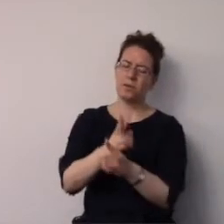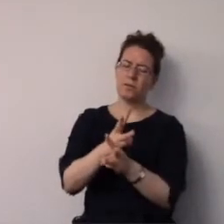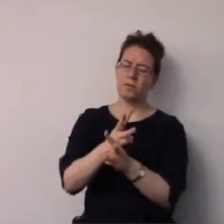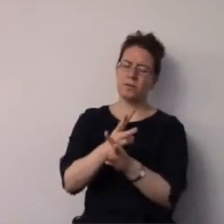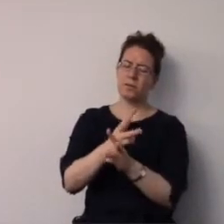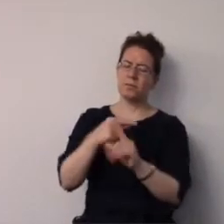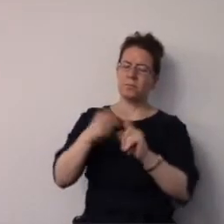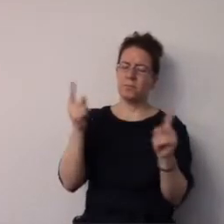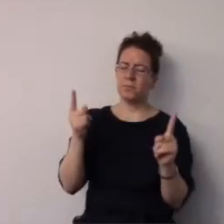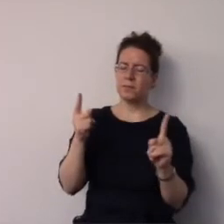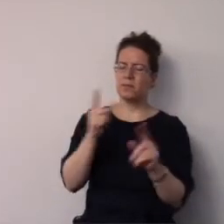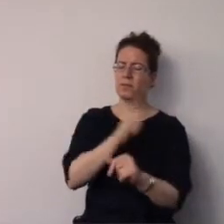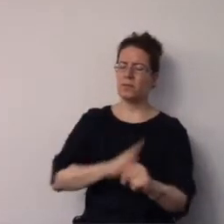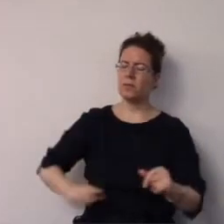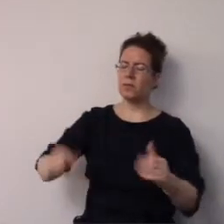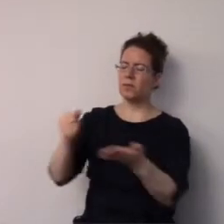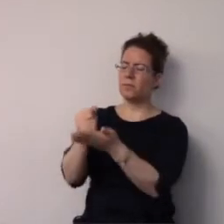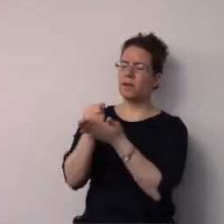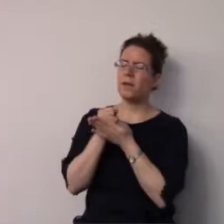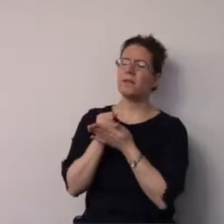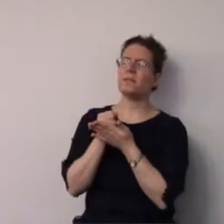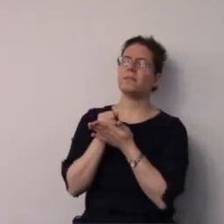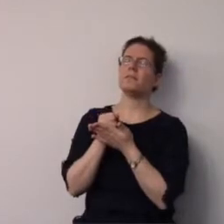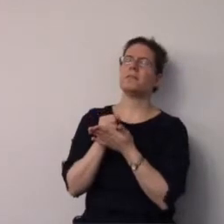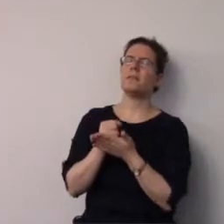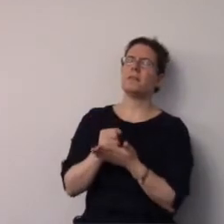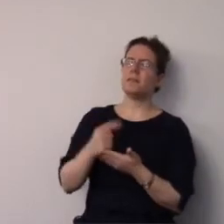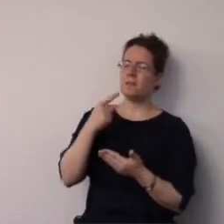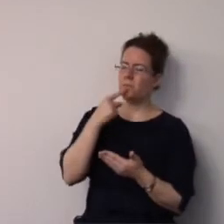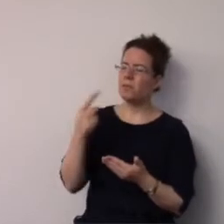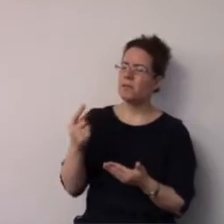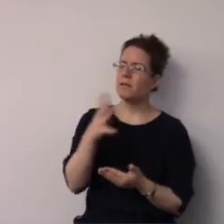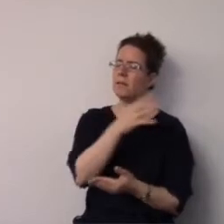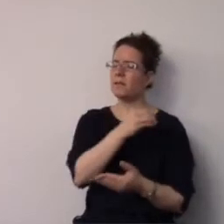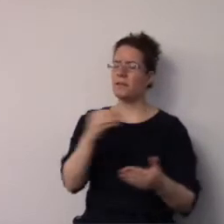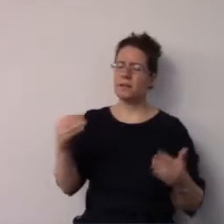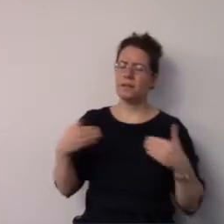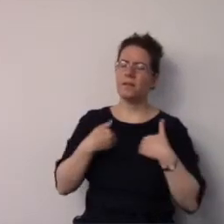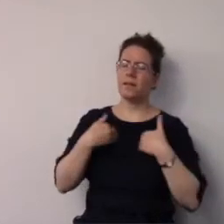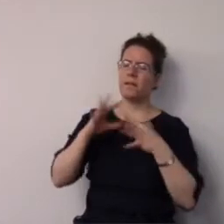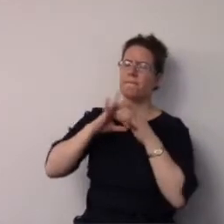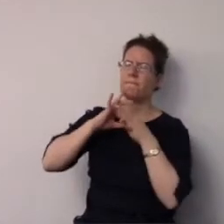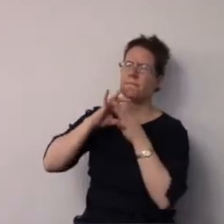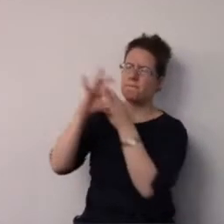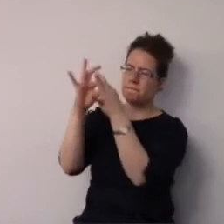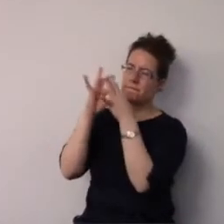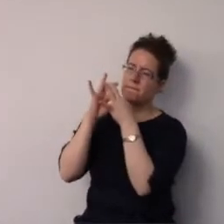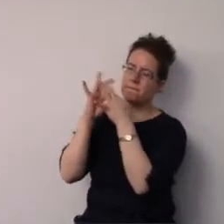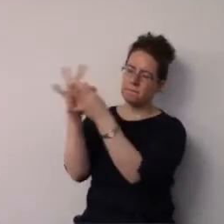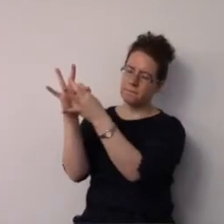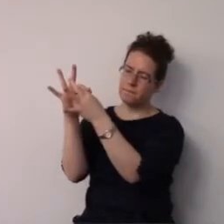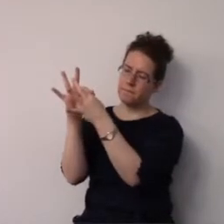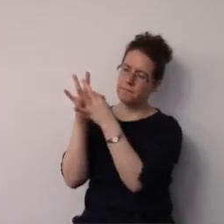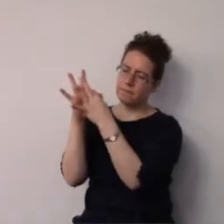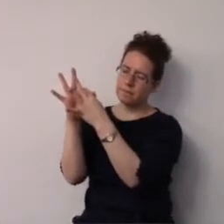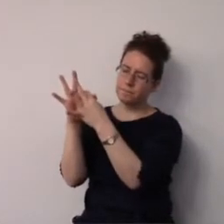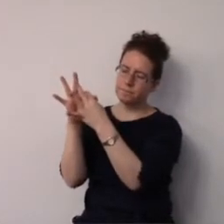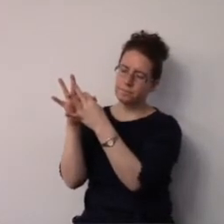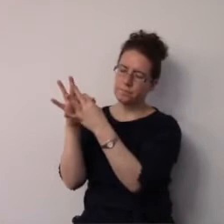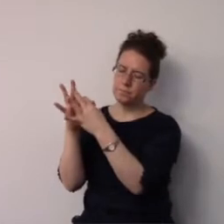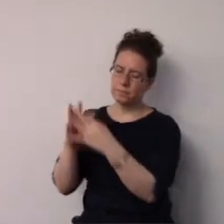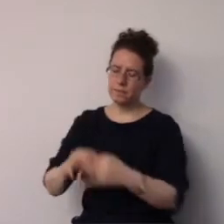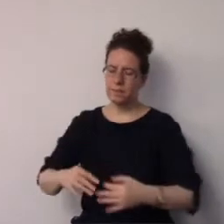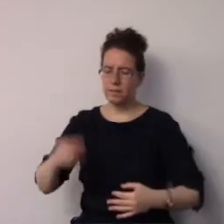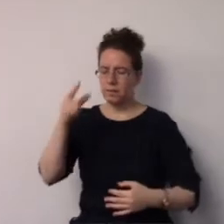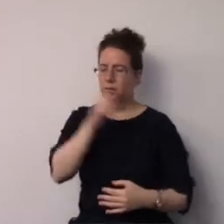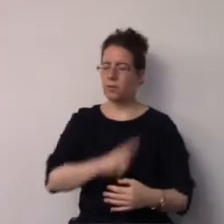yet, but they've responded to the Spirit, and the Spirit's moved in their lives. They know you're real, Lord. But God, we